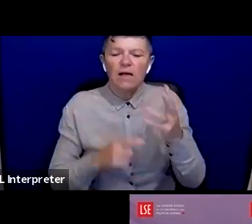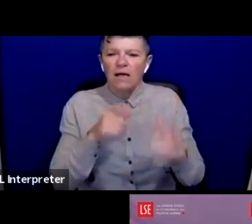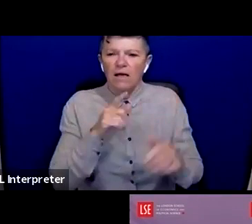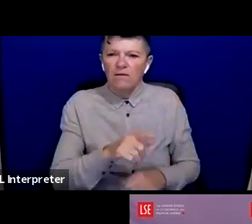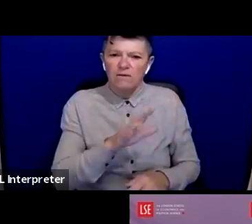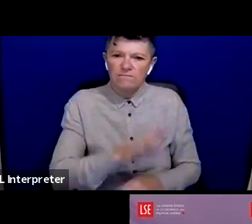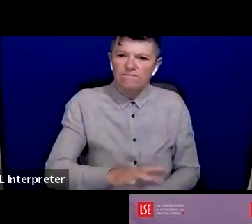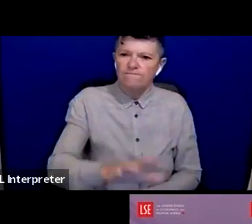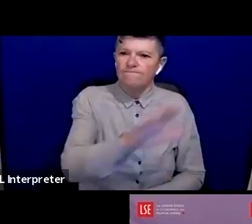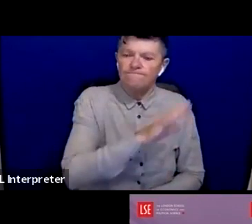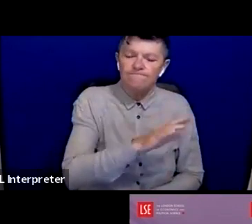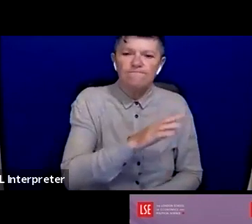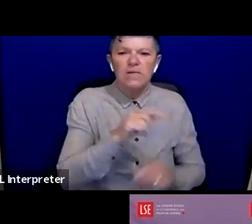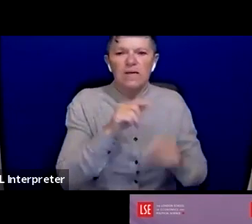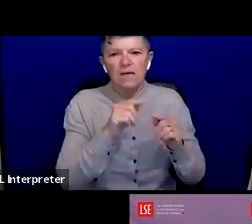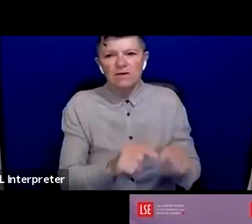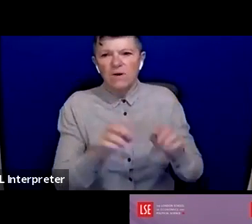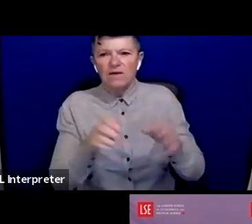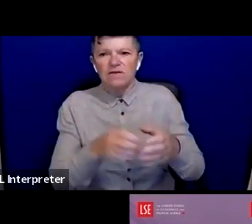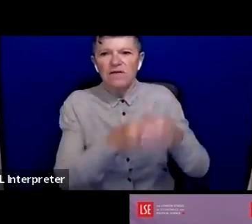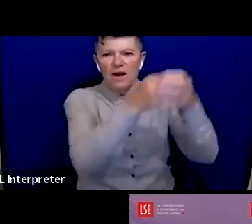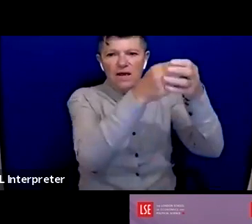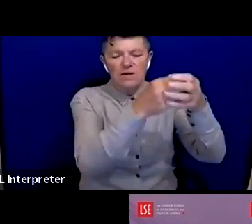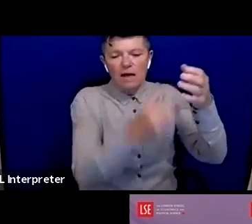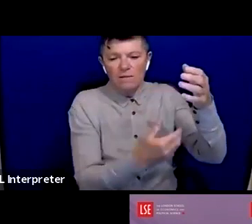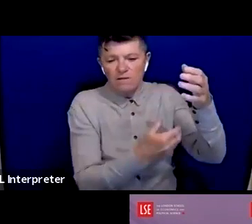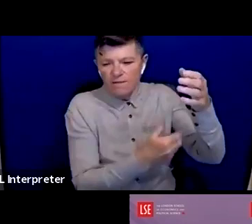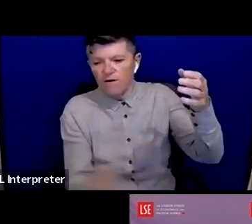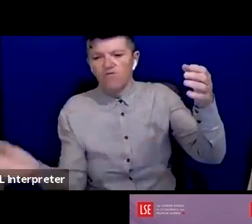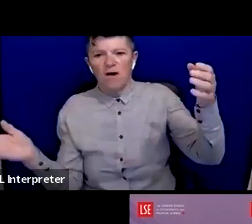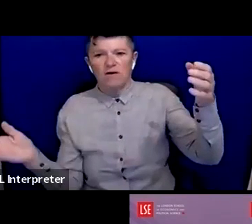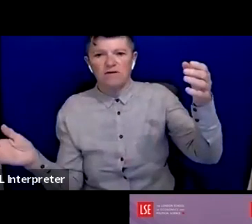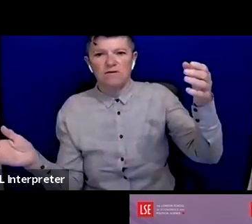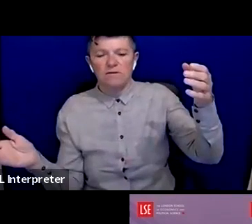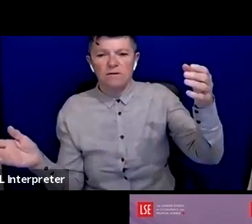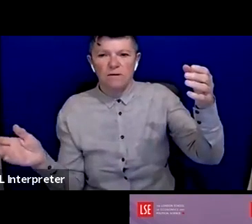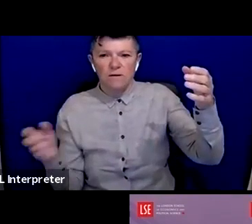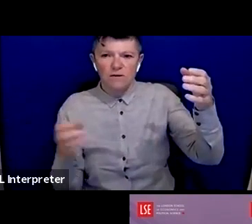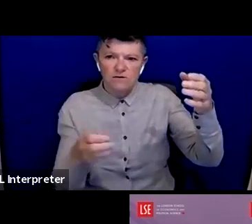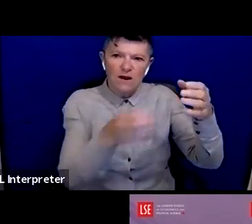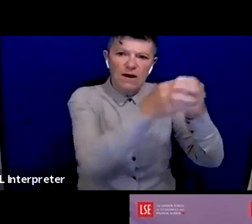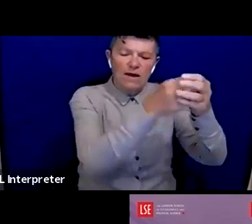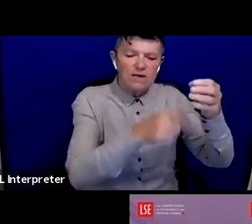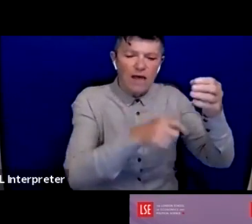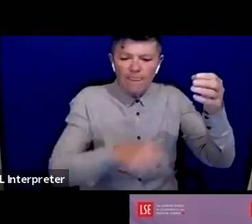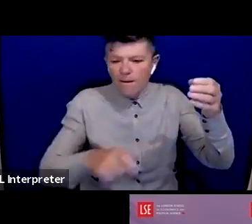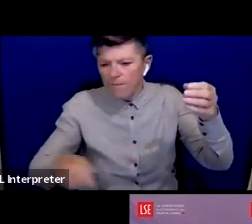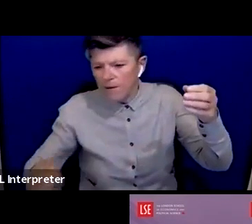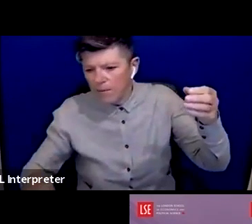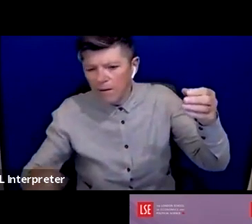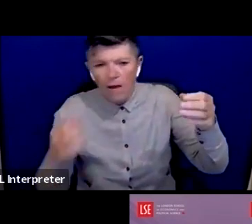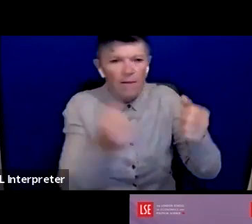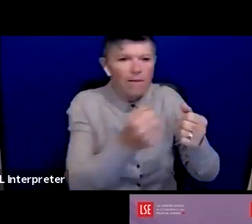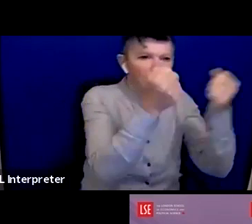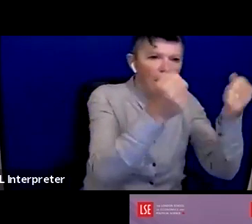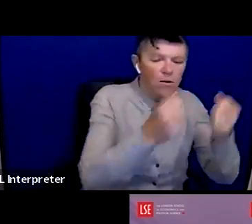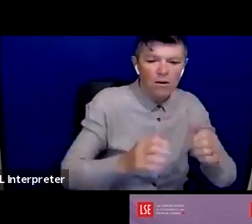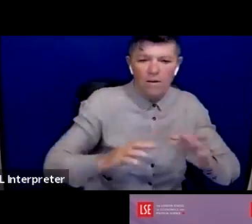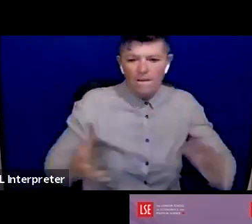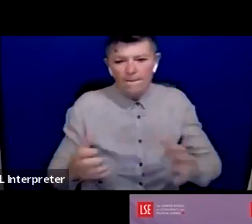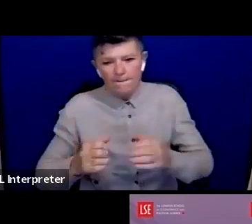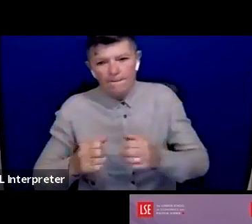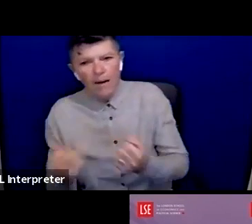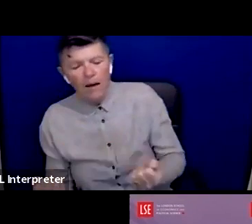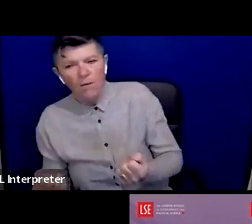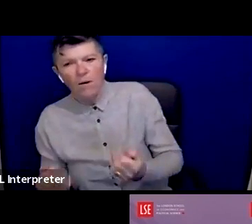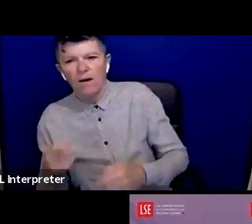one of the elite and the rest, you know, the elite and the people, the powerful and the powerless. The point Jim makes,